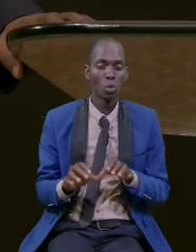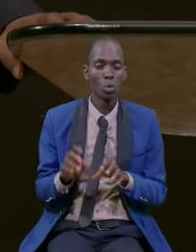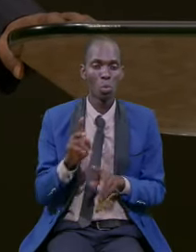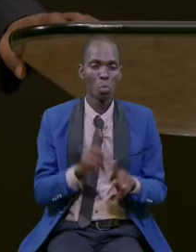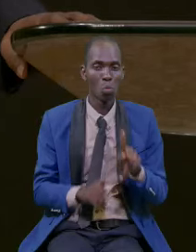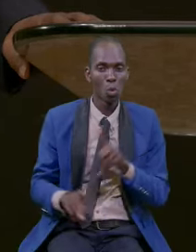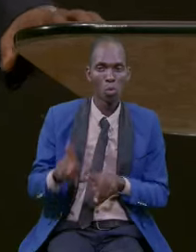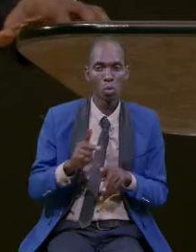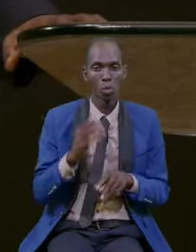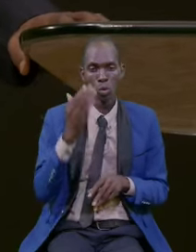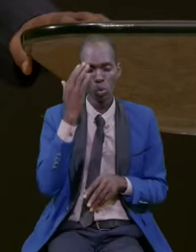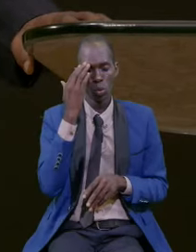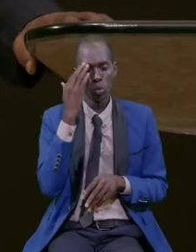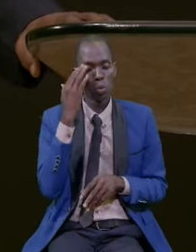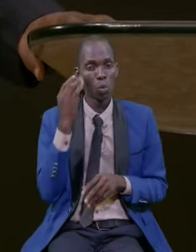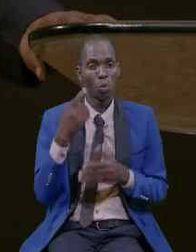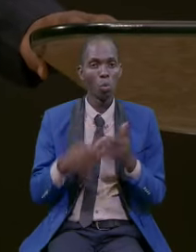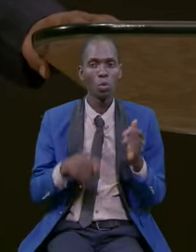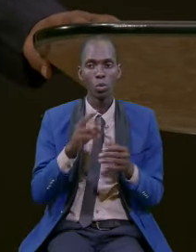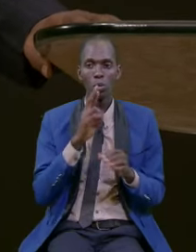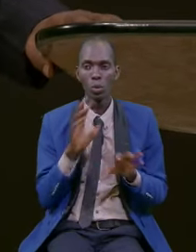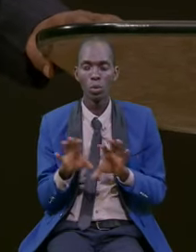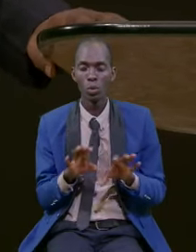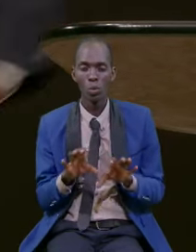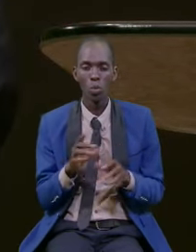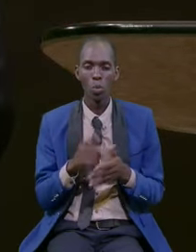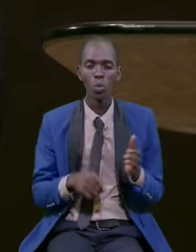after, what you are doing, what you intend to do?